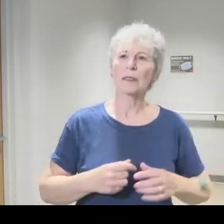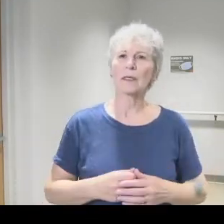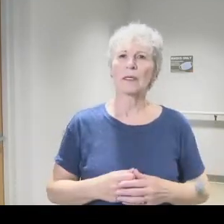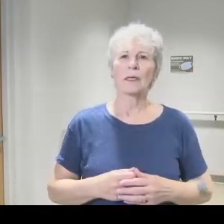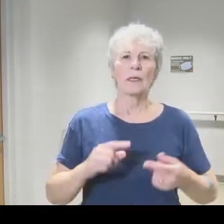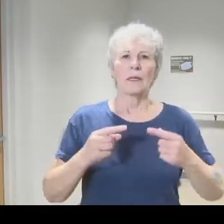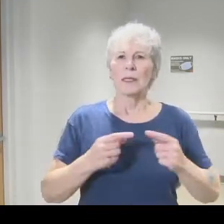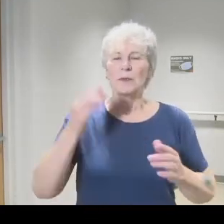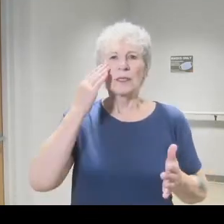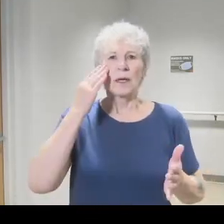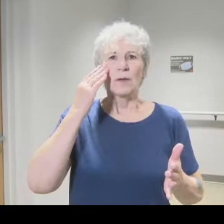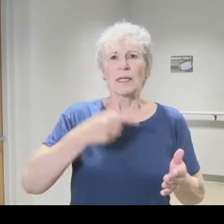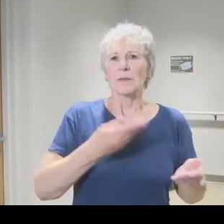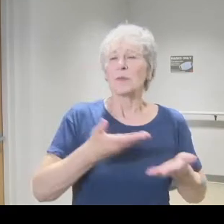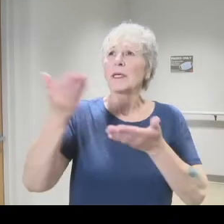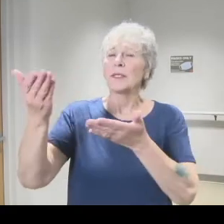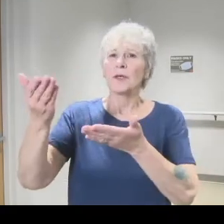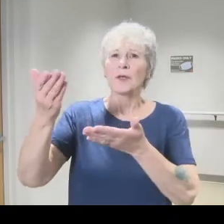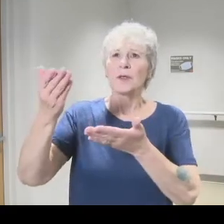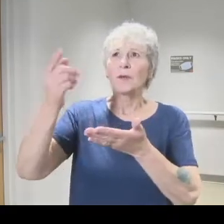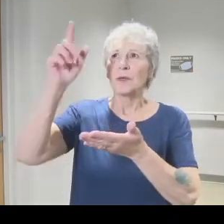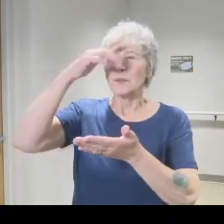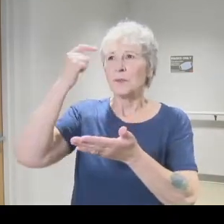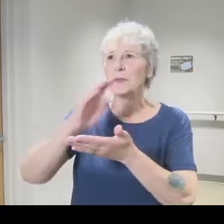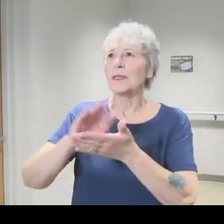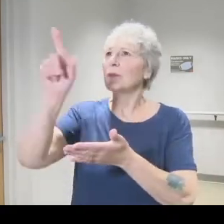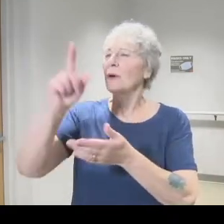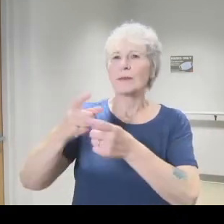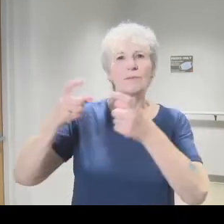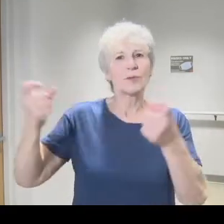Pains that we know that we can bring to you because we believe that you are the great physician